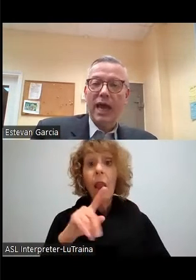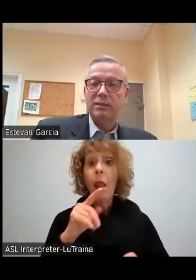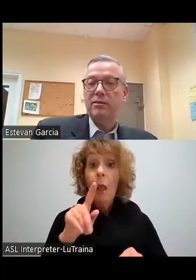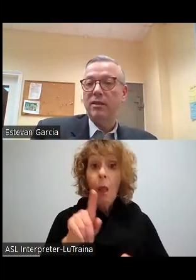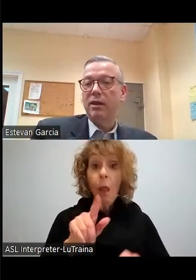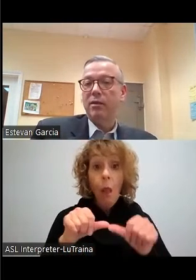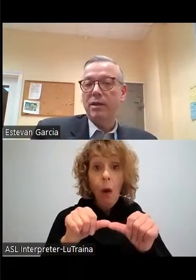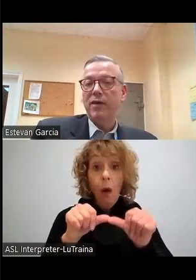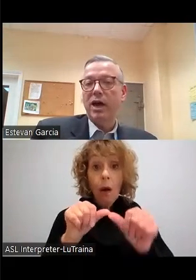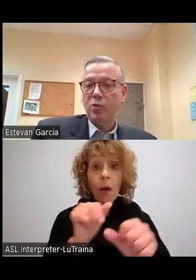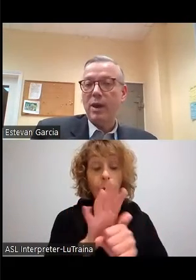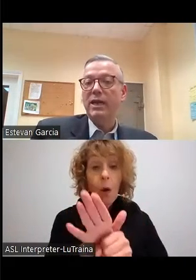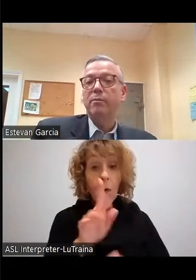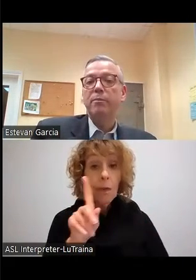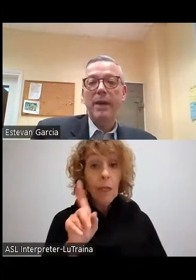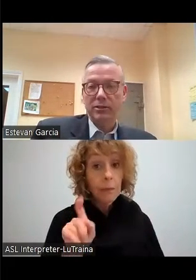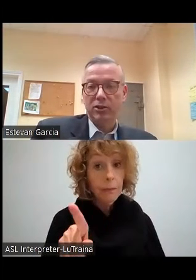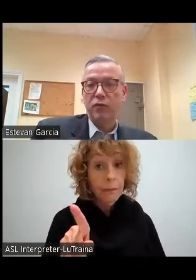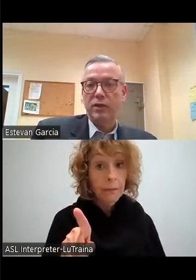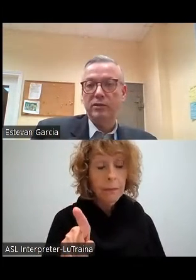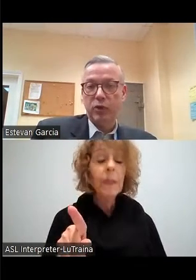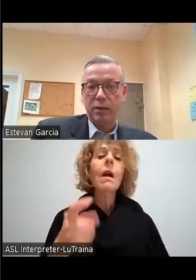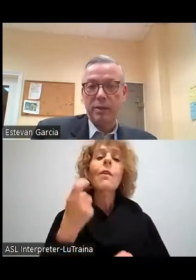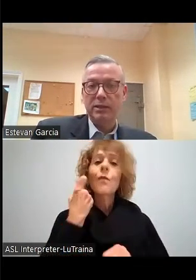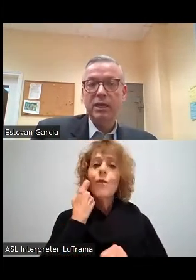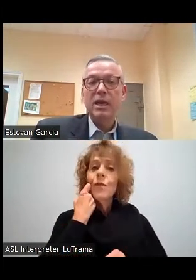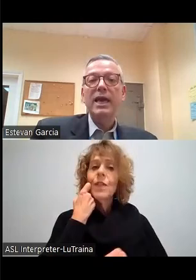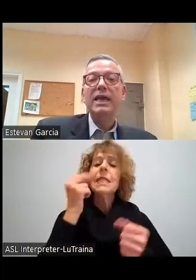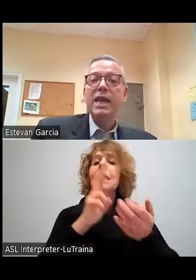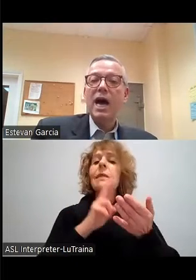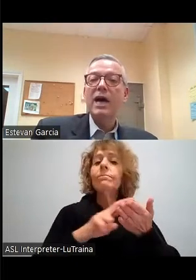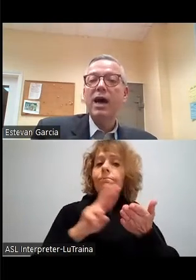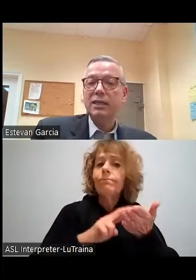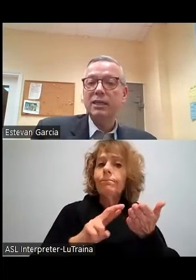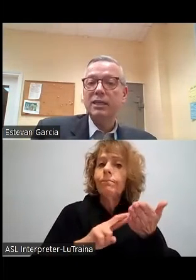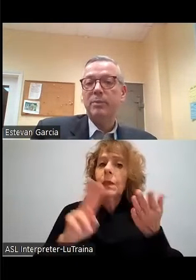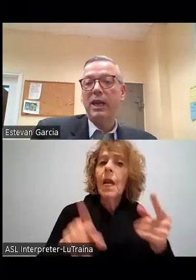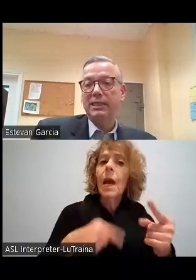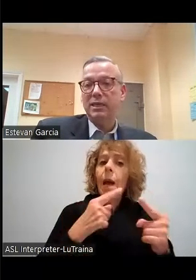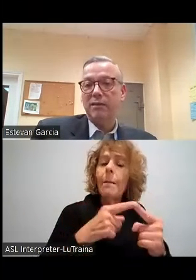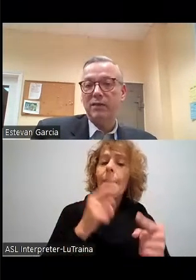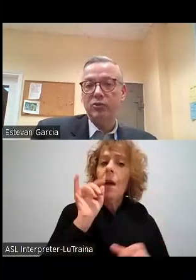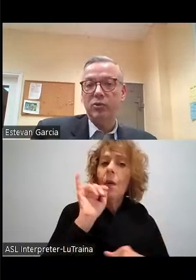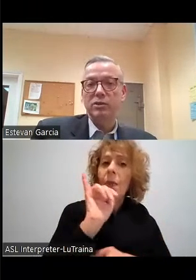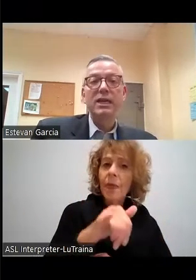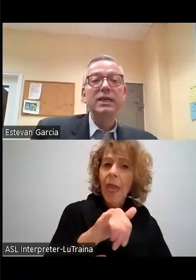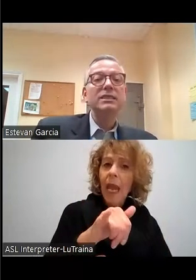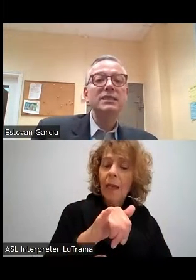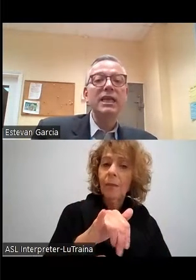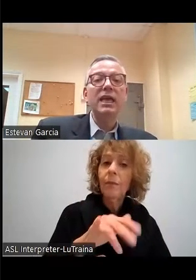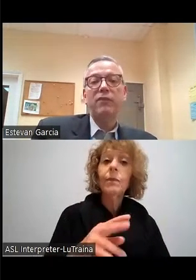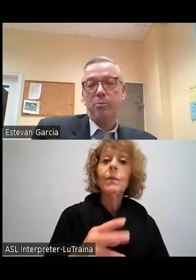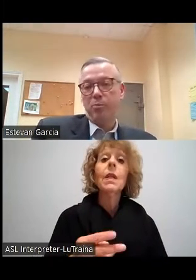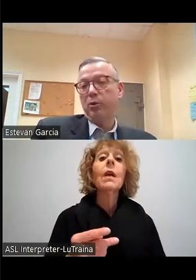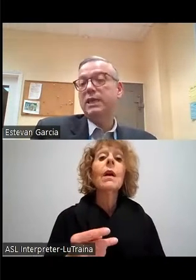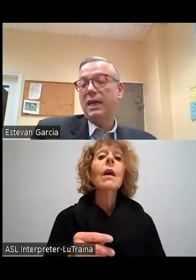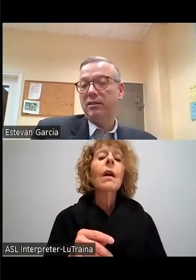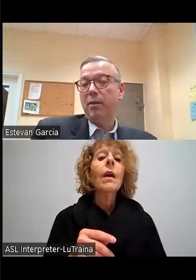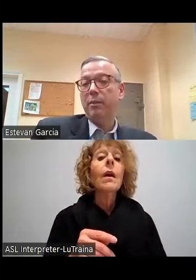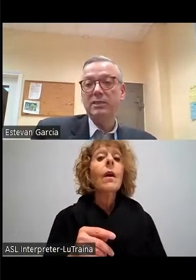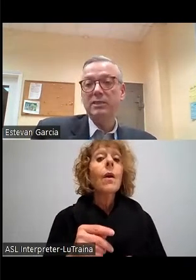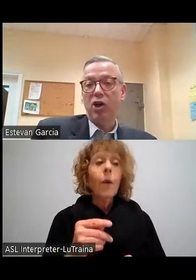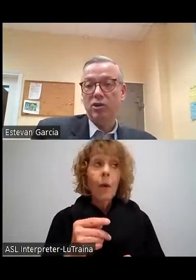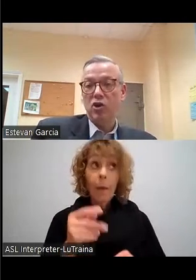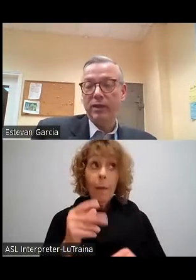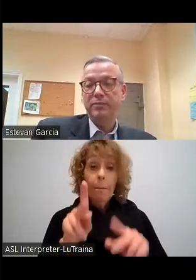looked at, evaluated Paxlovid treatment in non-hospitalized hospitalized individuals to see if it protected